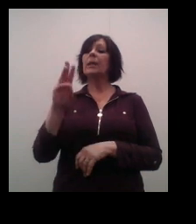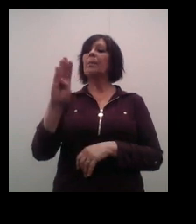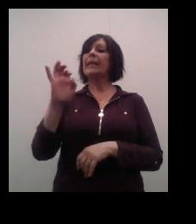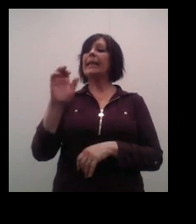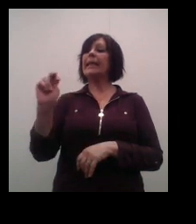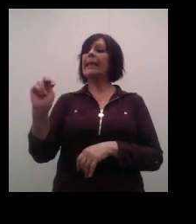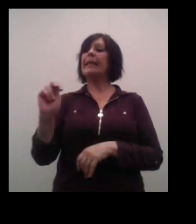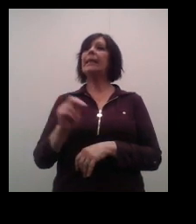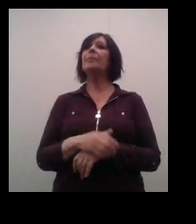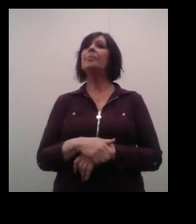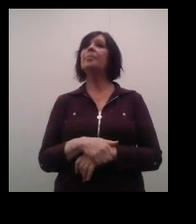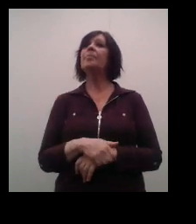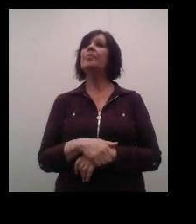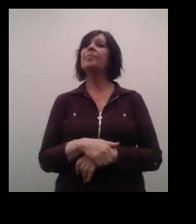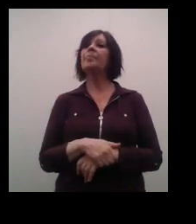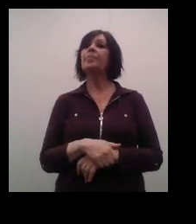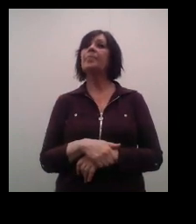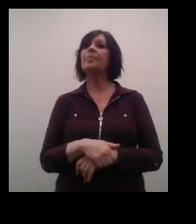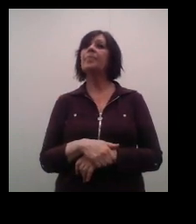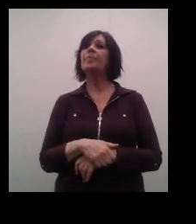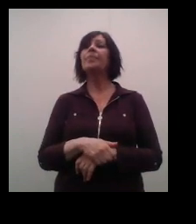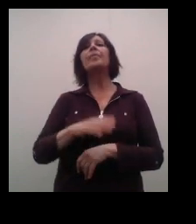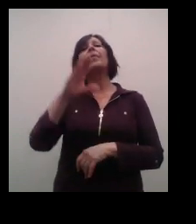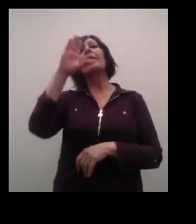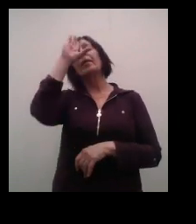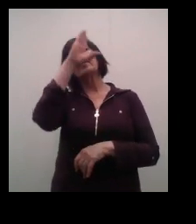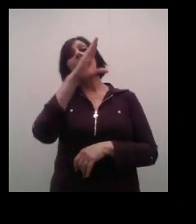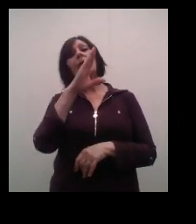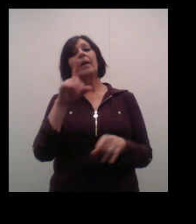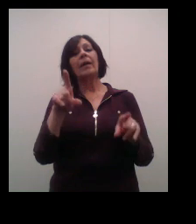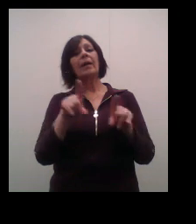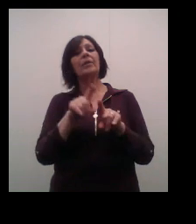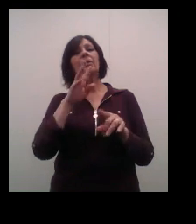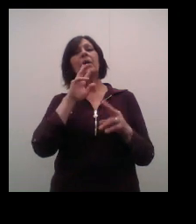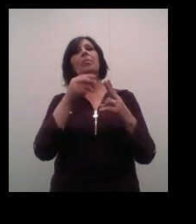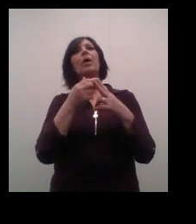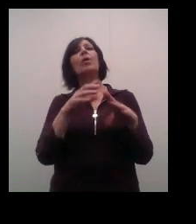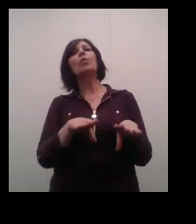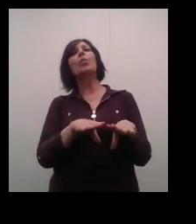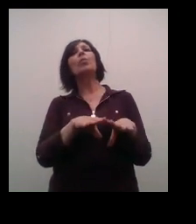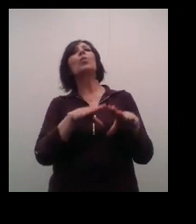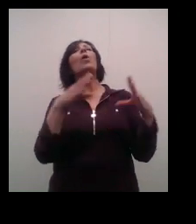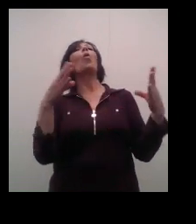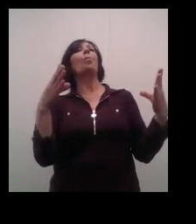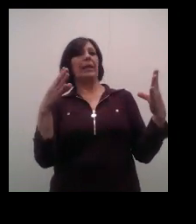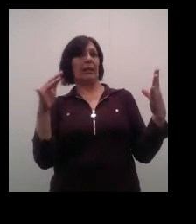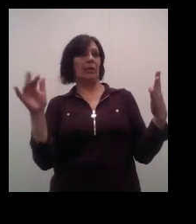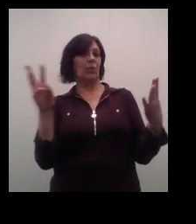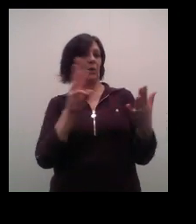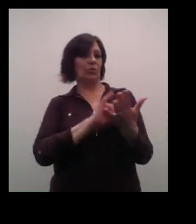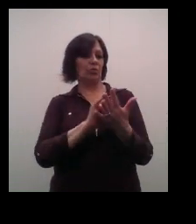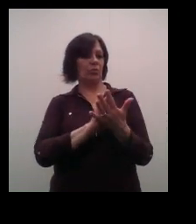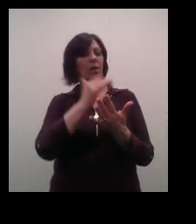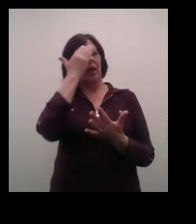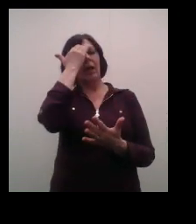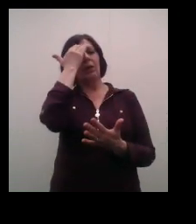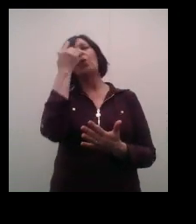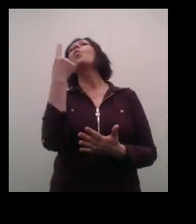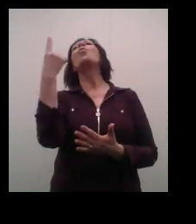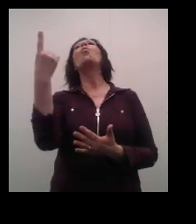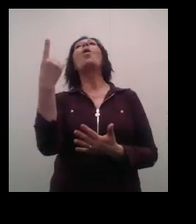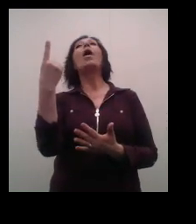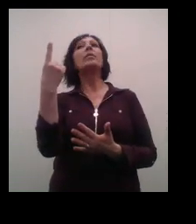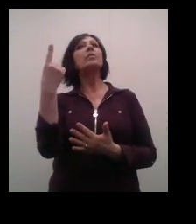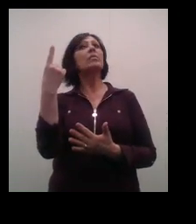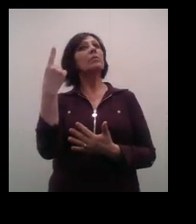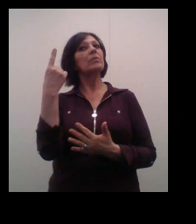WBEN, Mike Baggerman. Hi, Mark. As we talk about reopening of the Western New York region, I know that one of the factors that